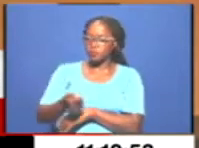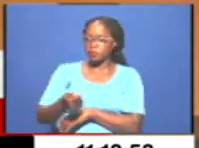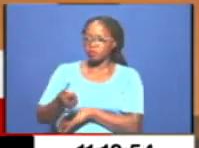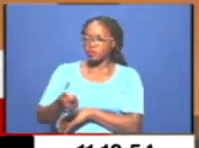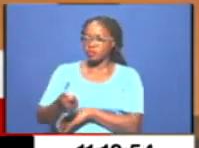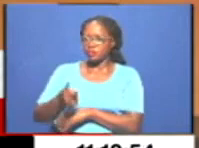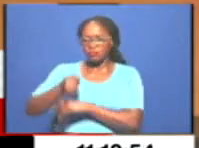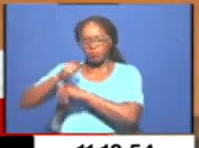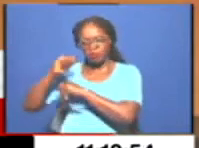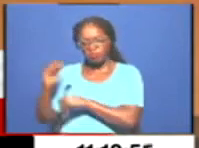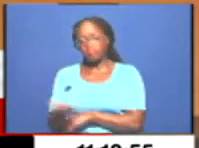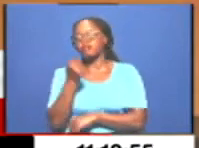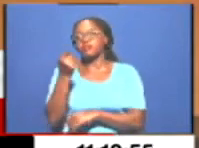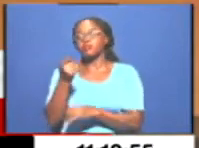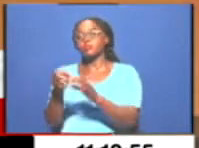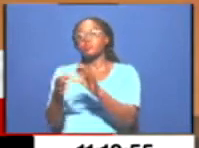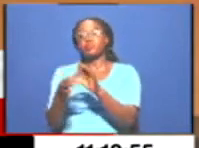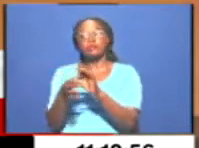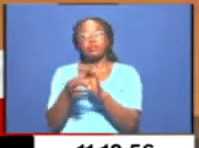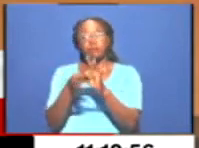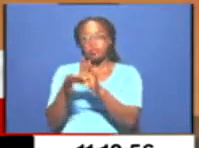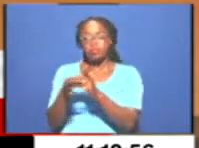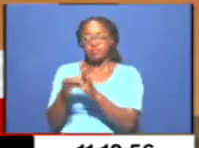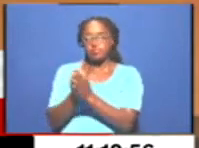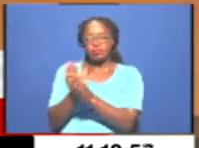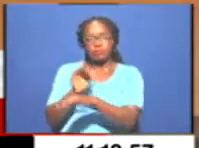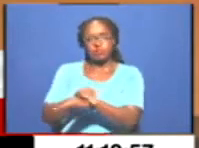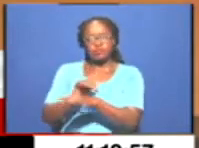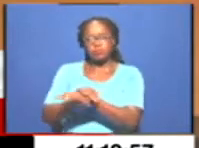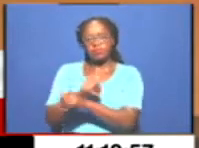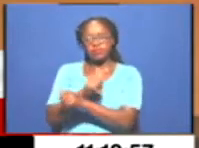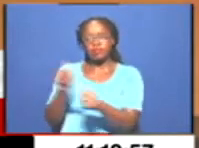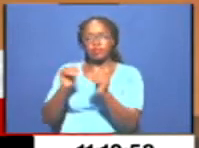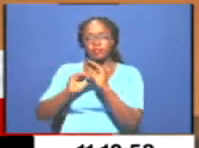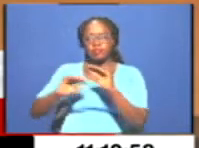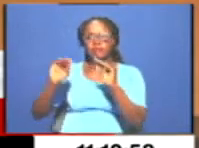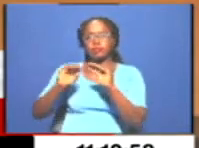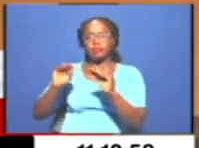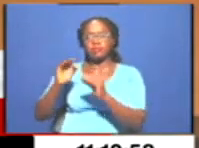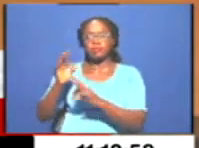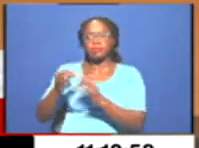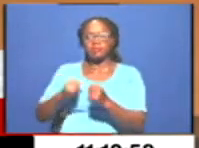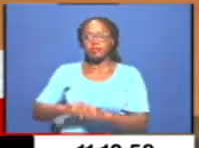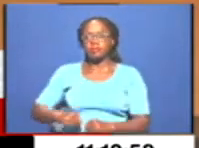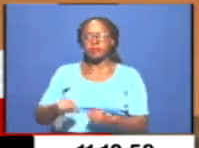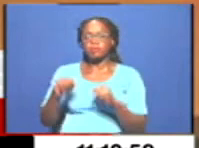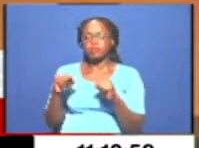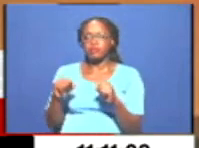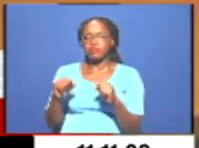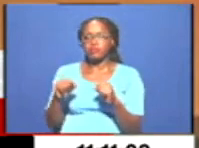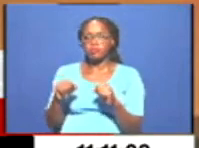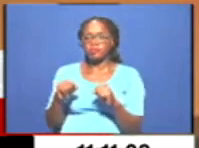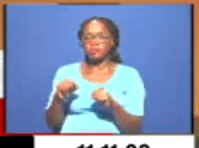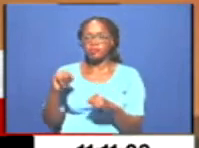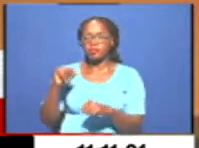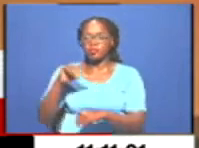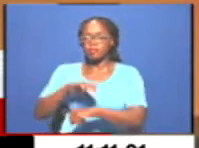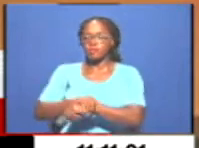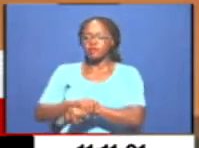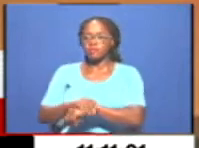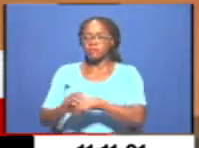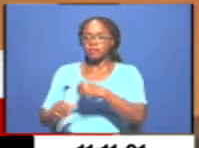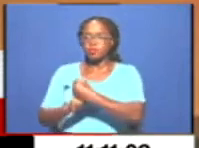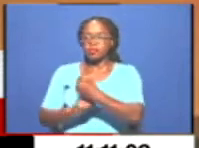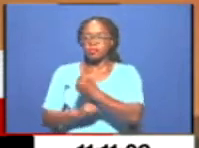been extremely good, who are very well educated. So if we can be able to get their scholarships or opportunities